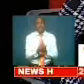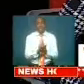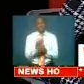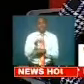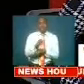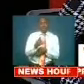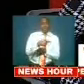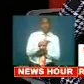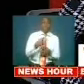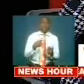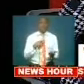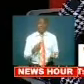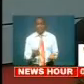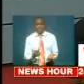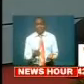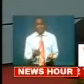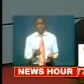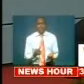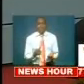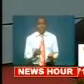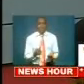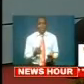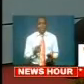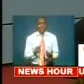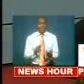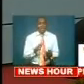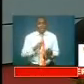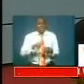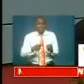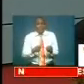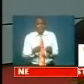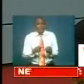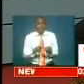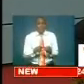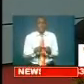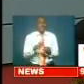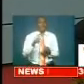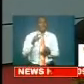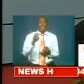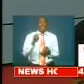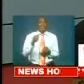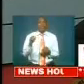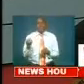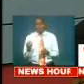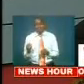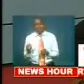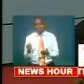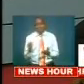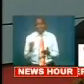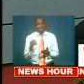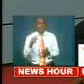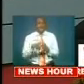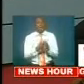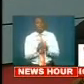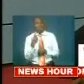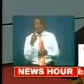evening, I'm just, it's all about the Leno. And let's see how far